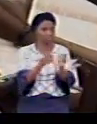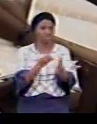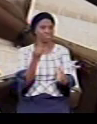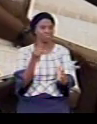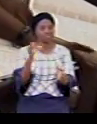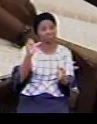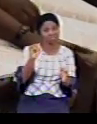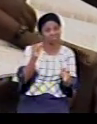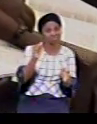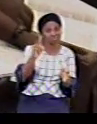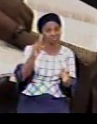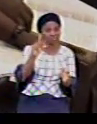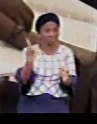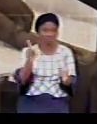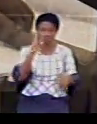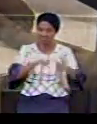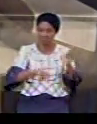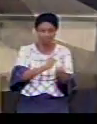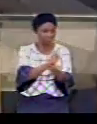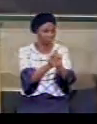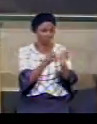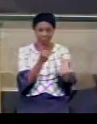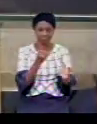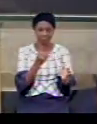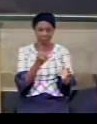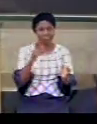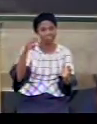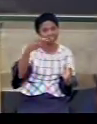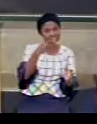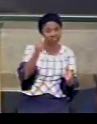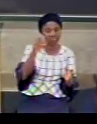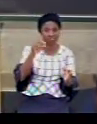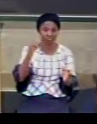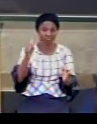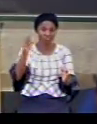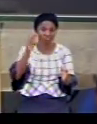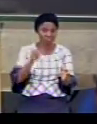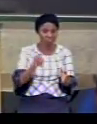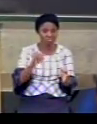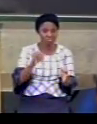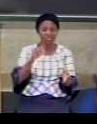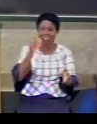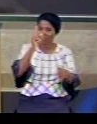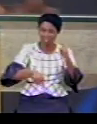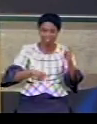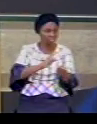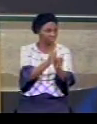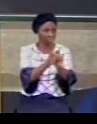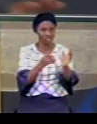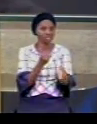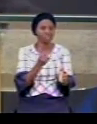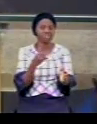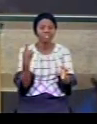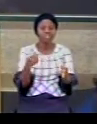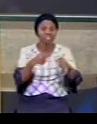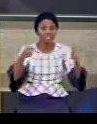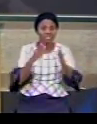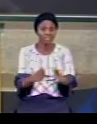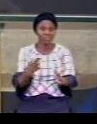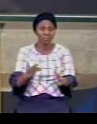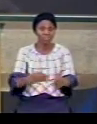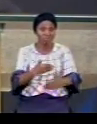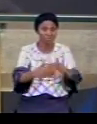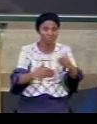Saul cannot reverse it. Haman cannot reverse it. The enemies of